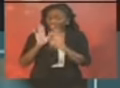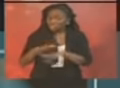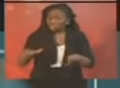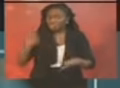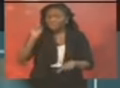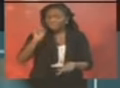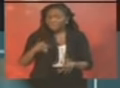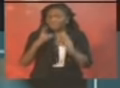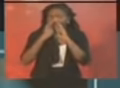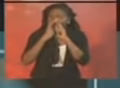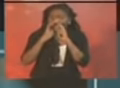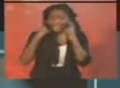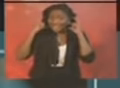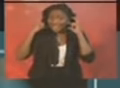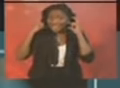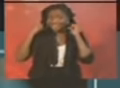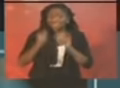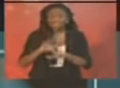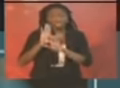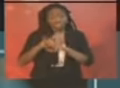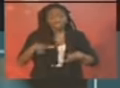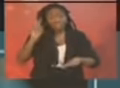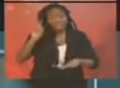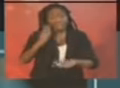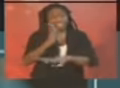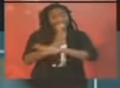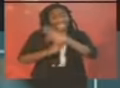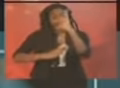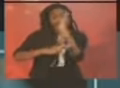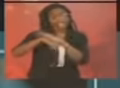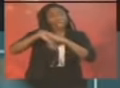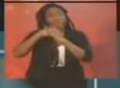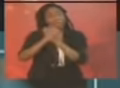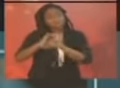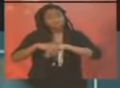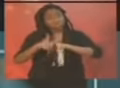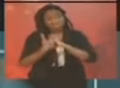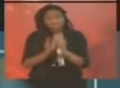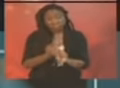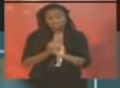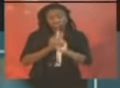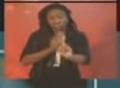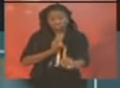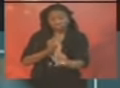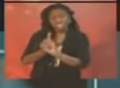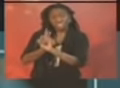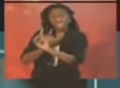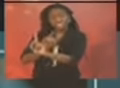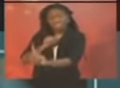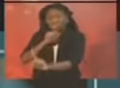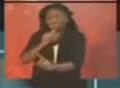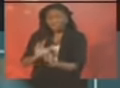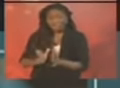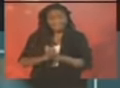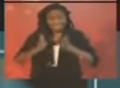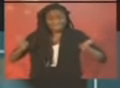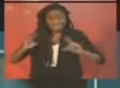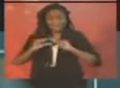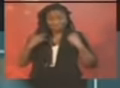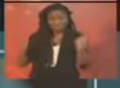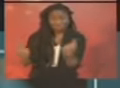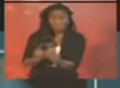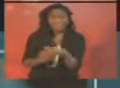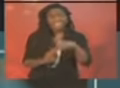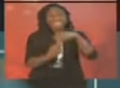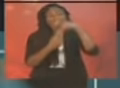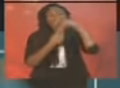their mask on, wash their hands, social distancing, small groups, especially when they have to come and interact